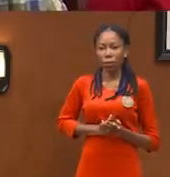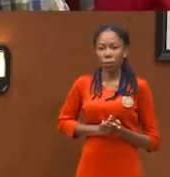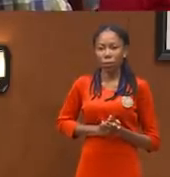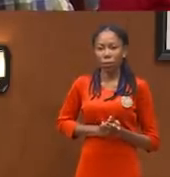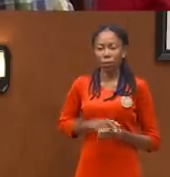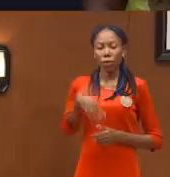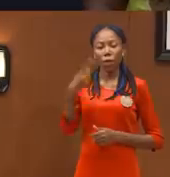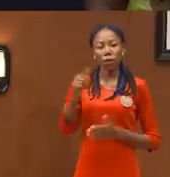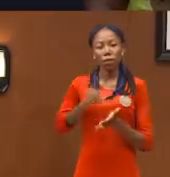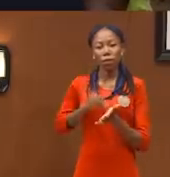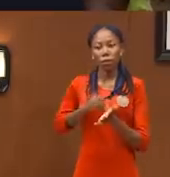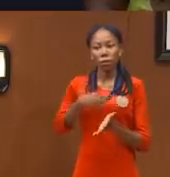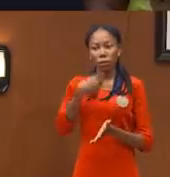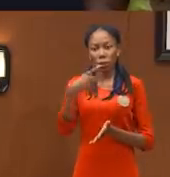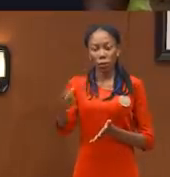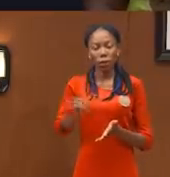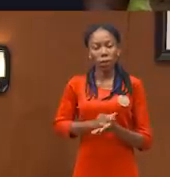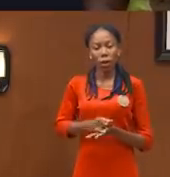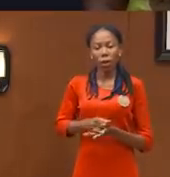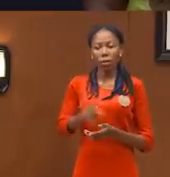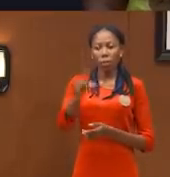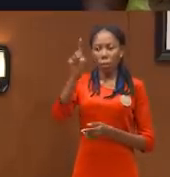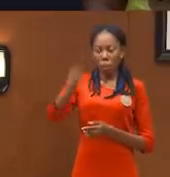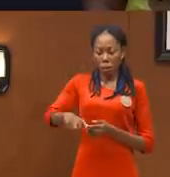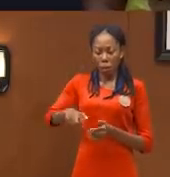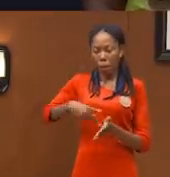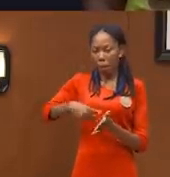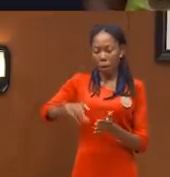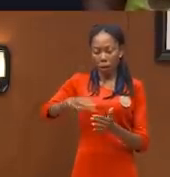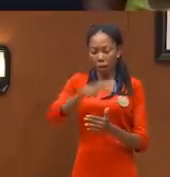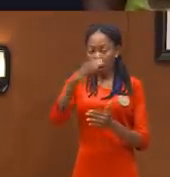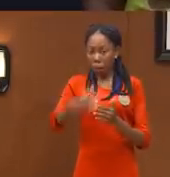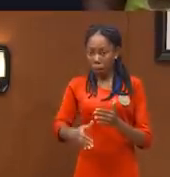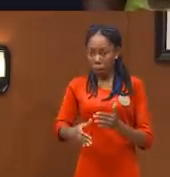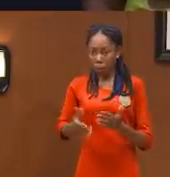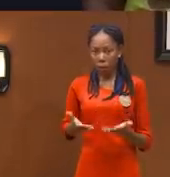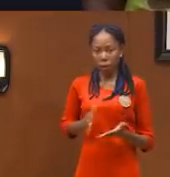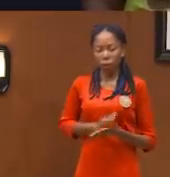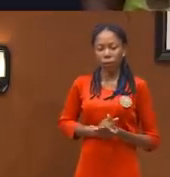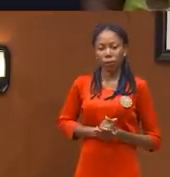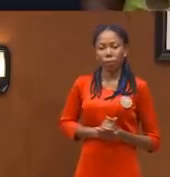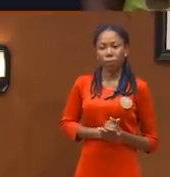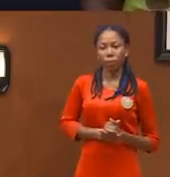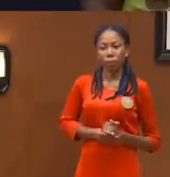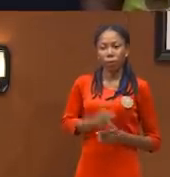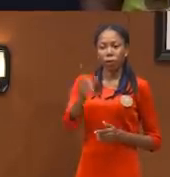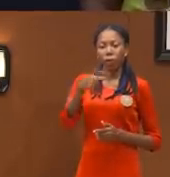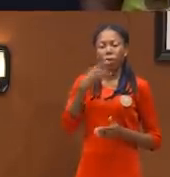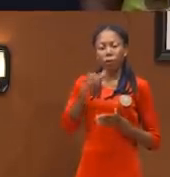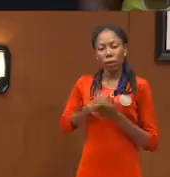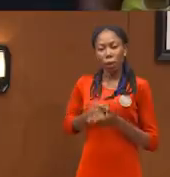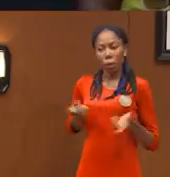because the doctor said we should pay up the bill before leaving. I said okay, but I told her once I get